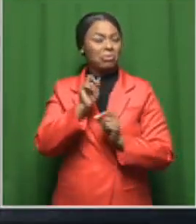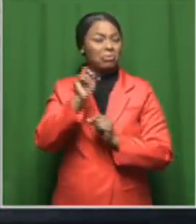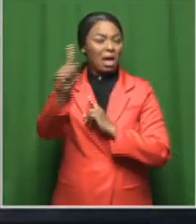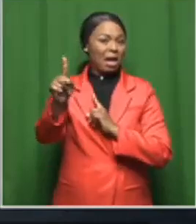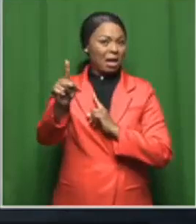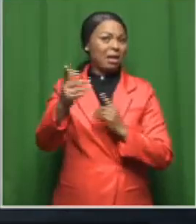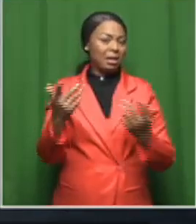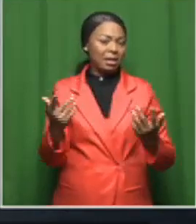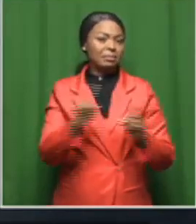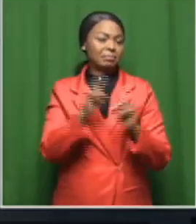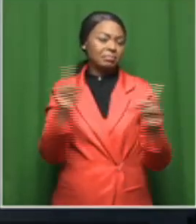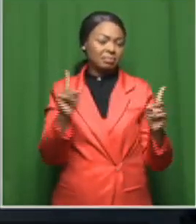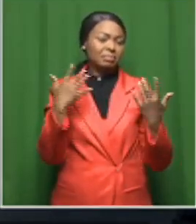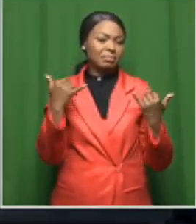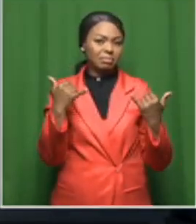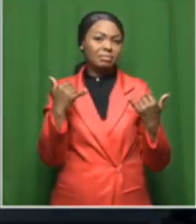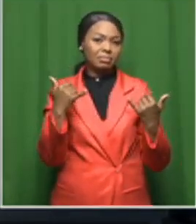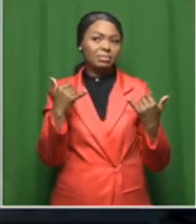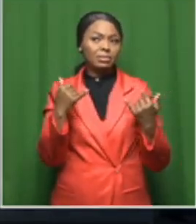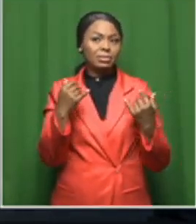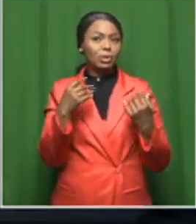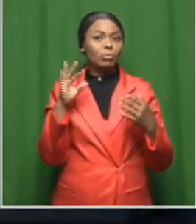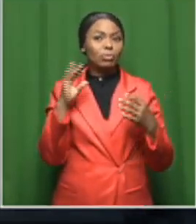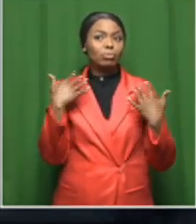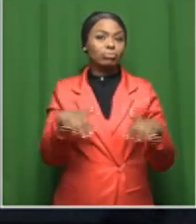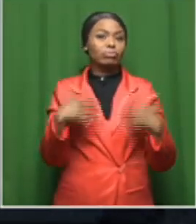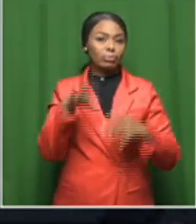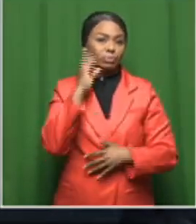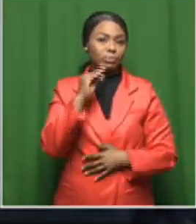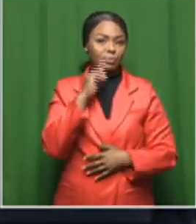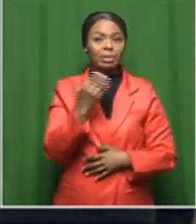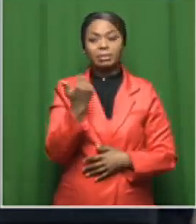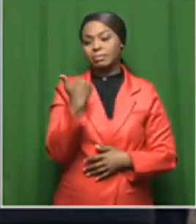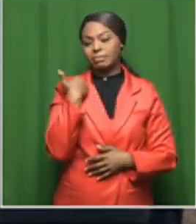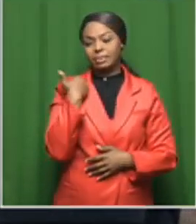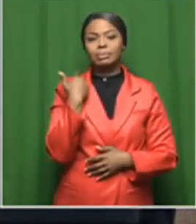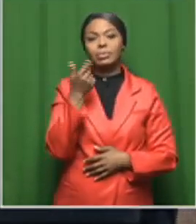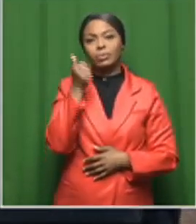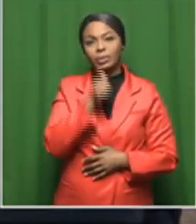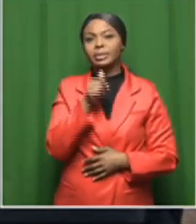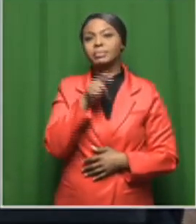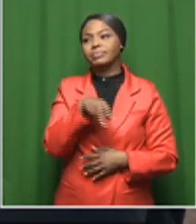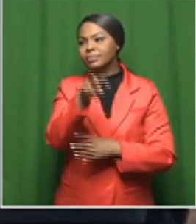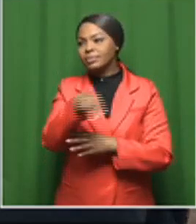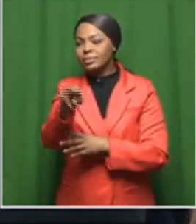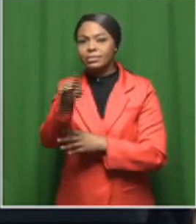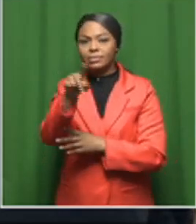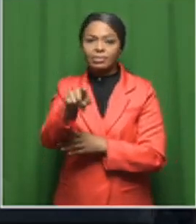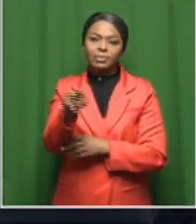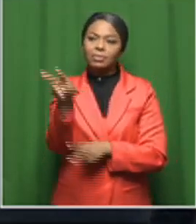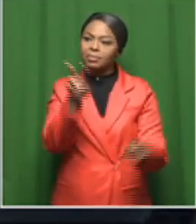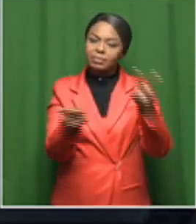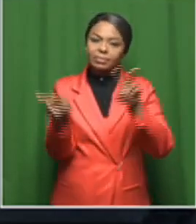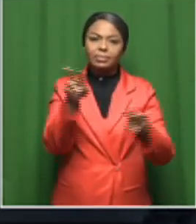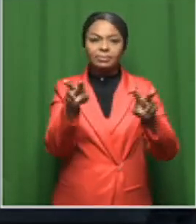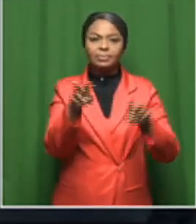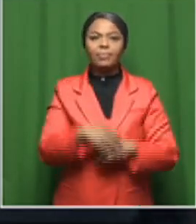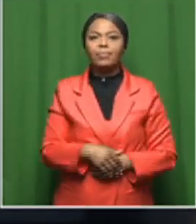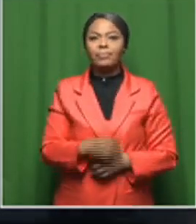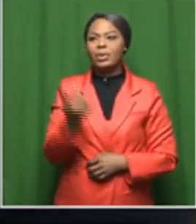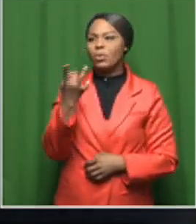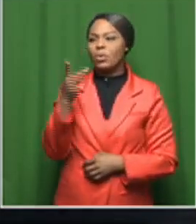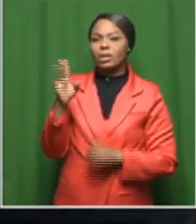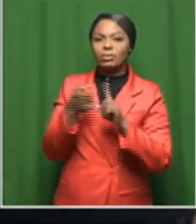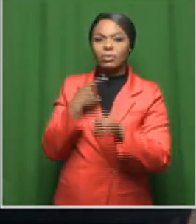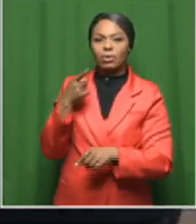from my experience last night, which was amazing, doing the stargazing, one of the guides was from Carnarvon, the